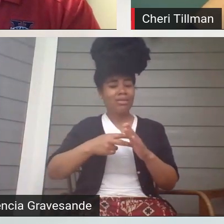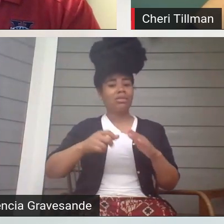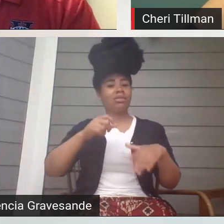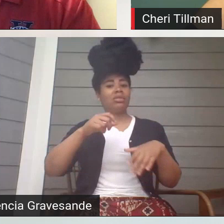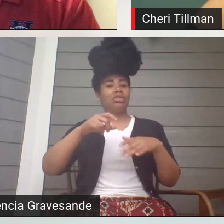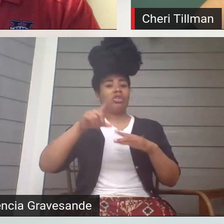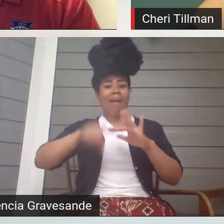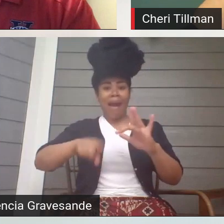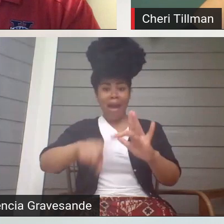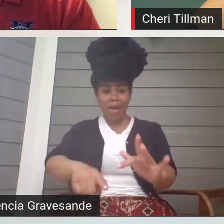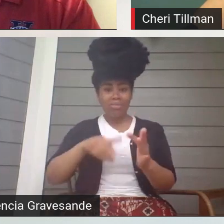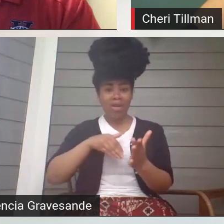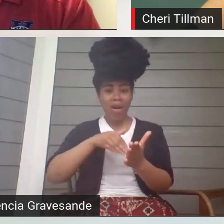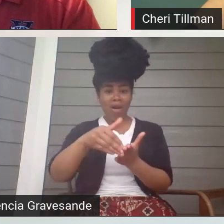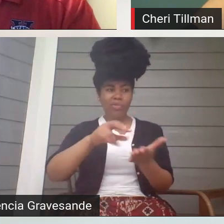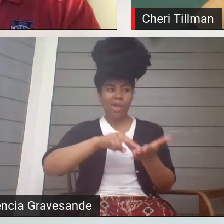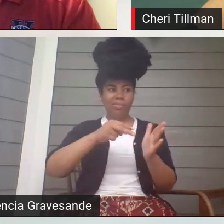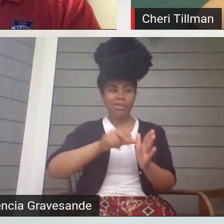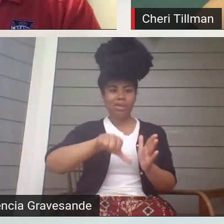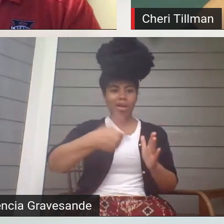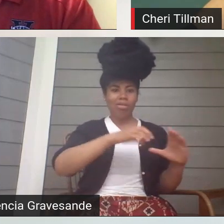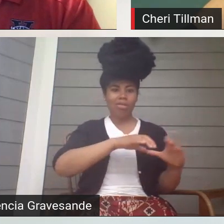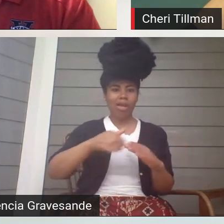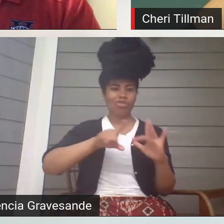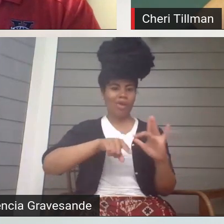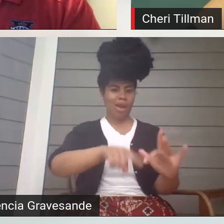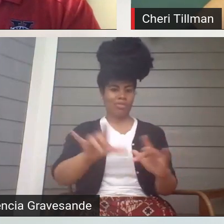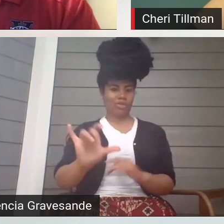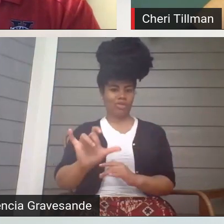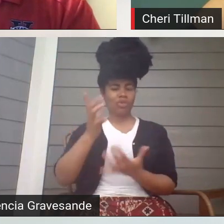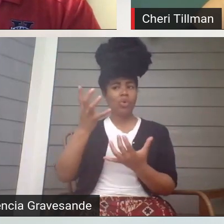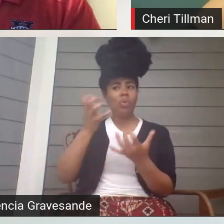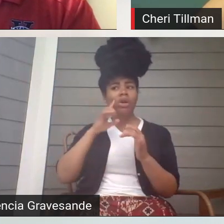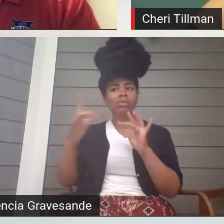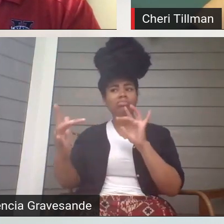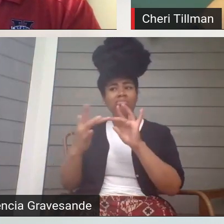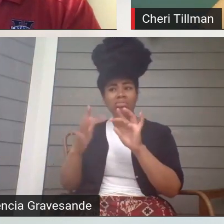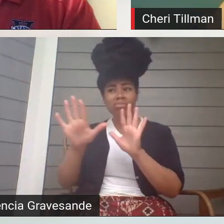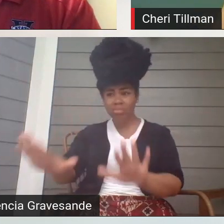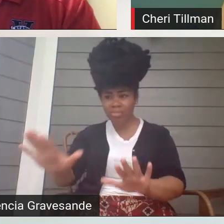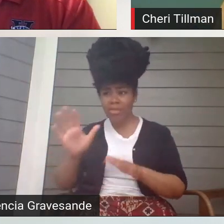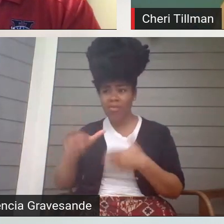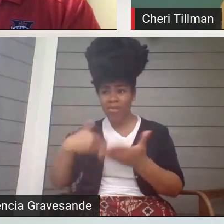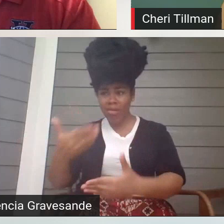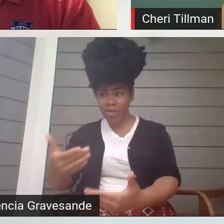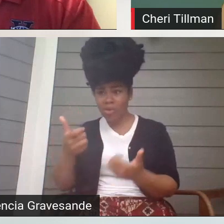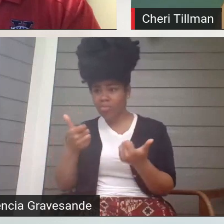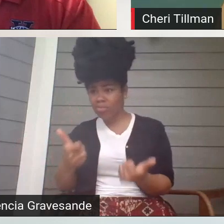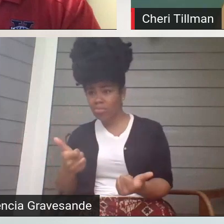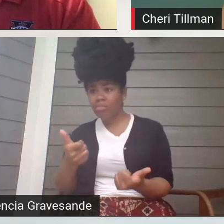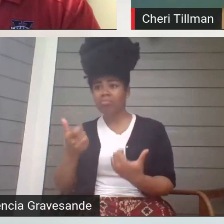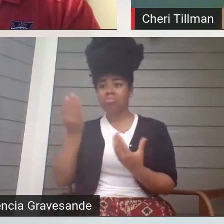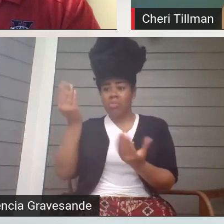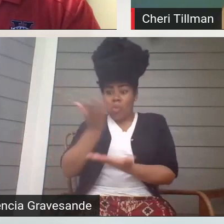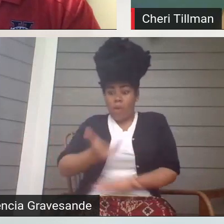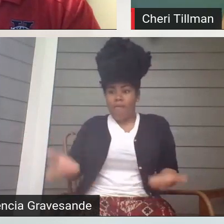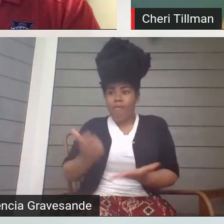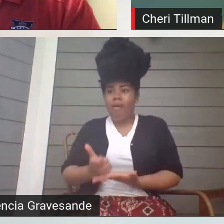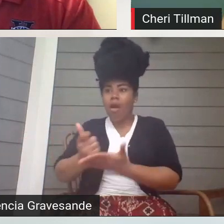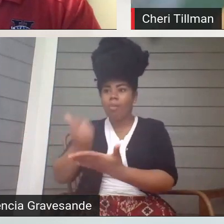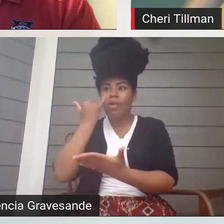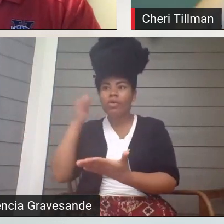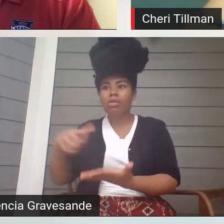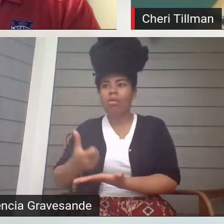all of your subjects. So we just want to touch base, make sure you're okay, and let you know we're here to help if you need